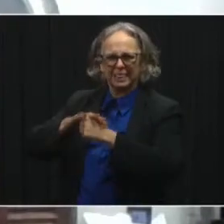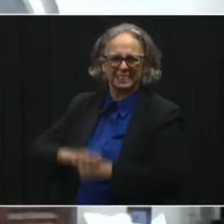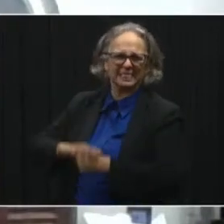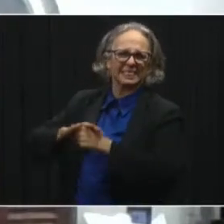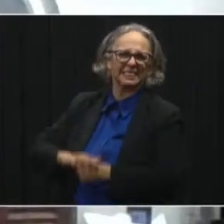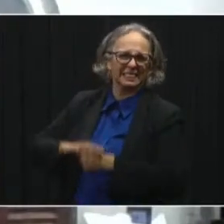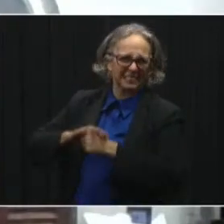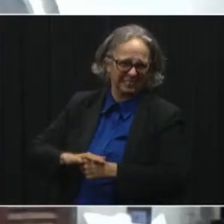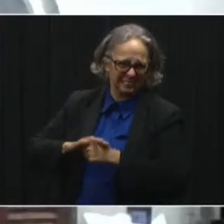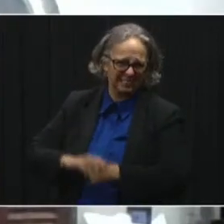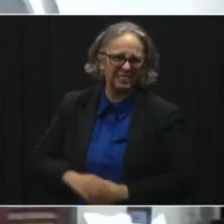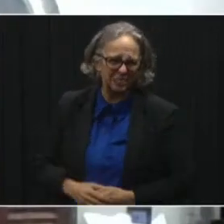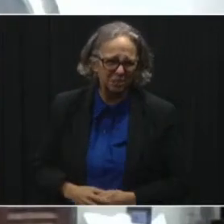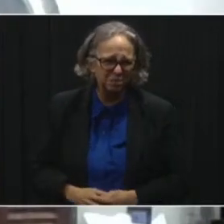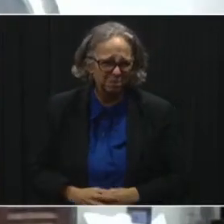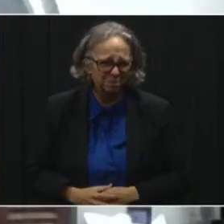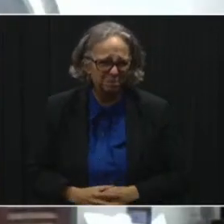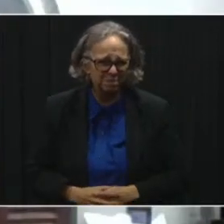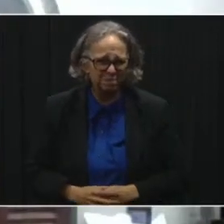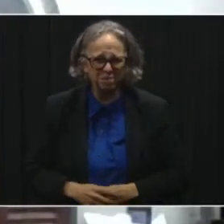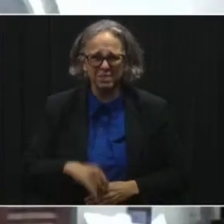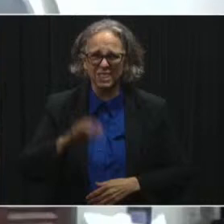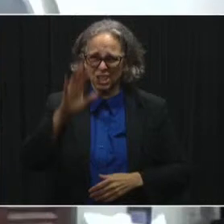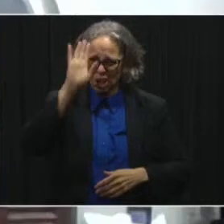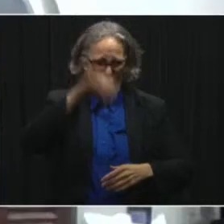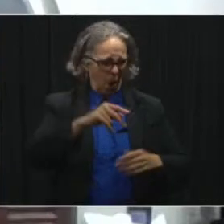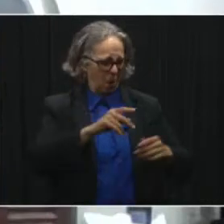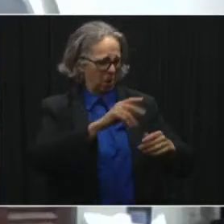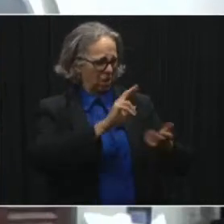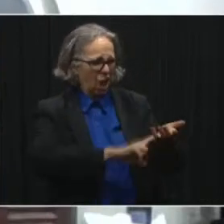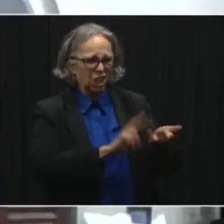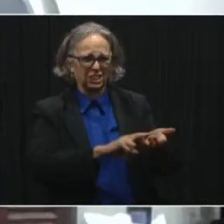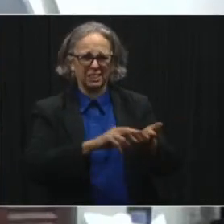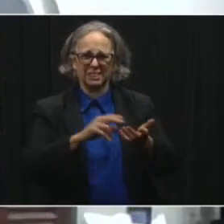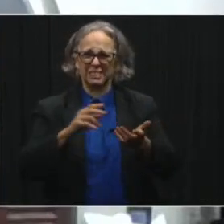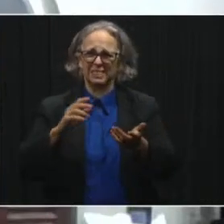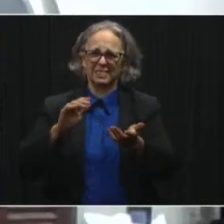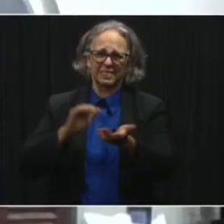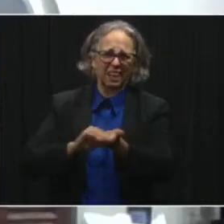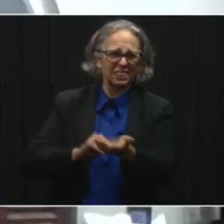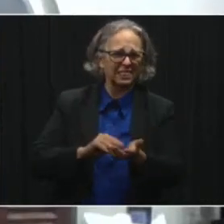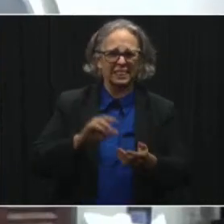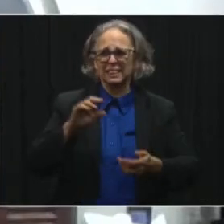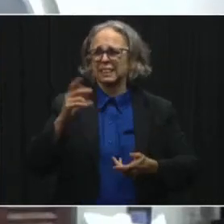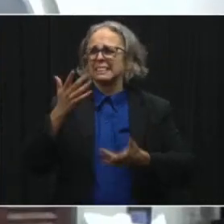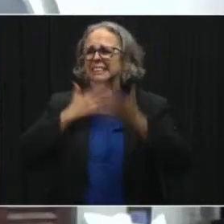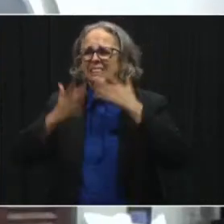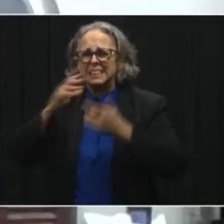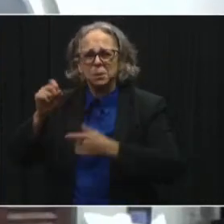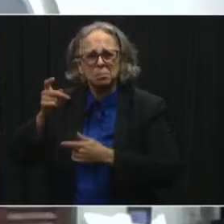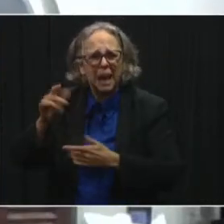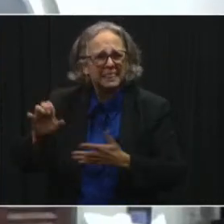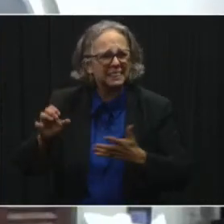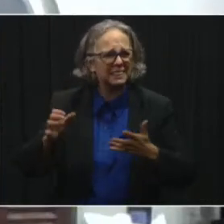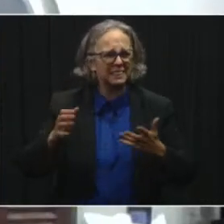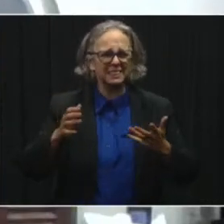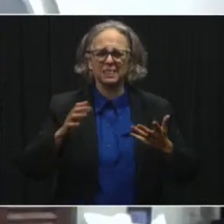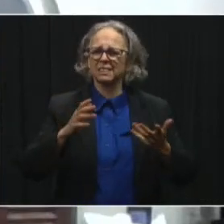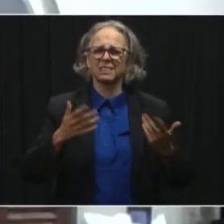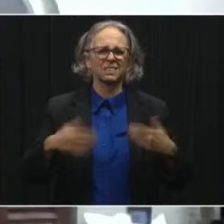can do. We don't have enough people. We don't have enough space. We don't have enough, I never personally want to say that to a patient ever.